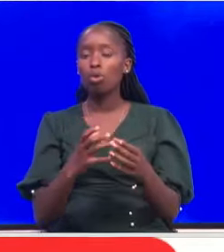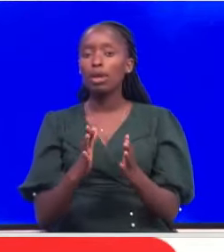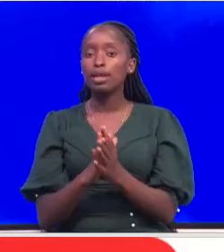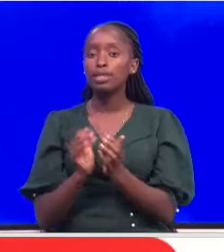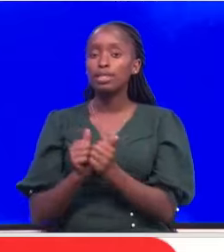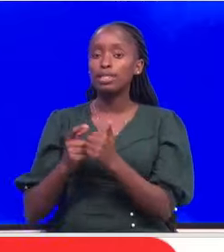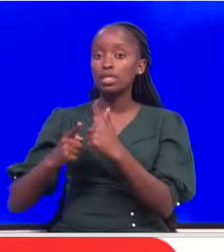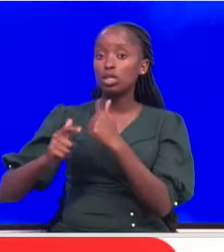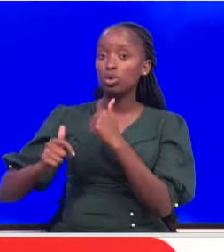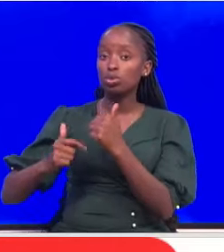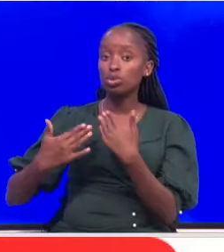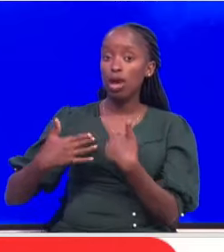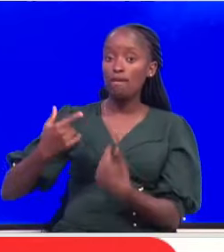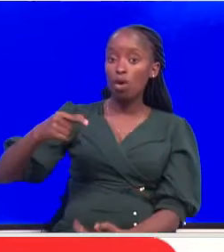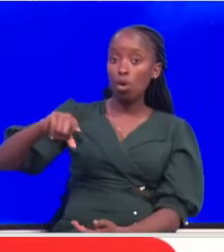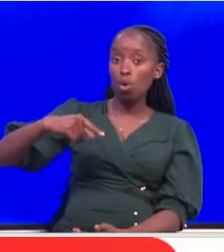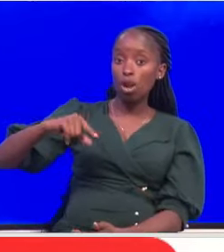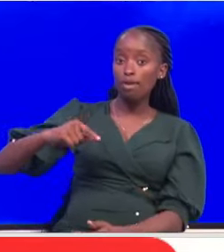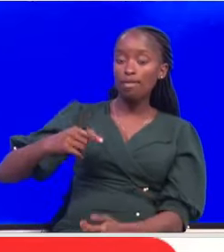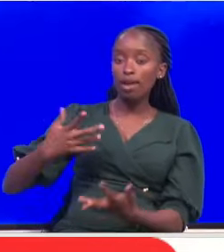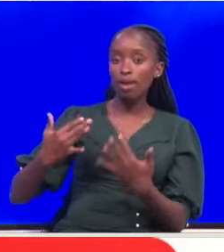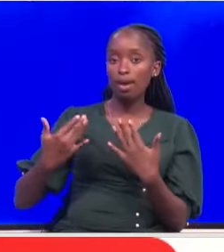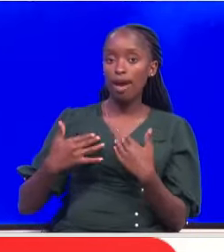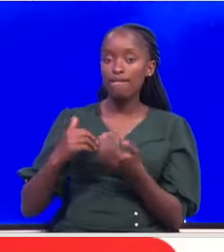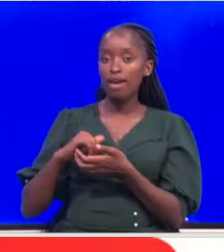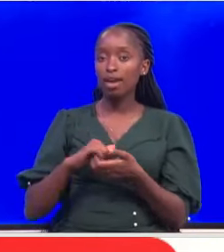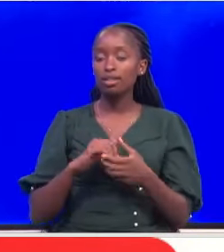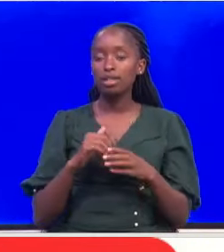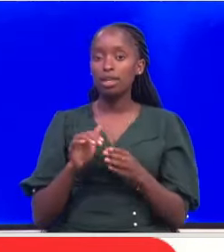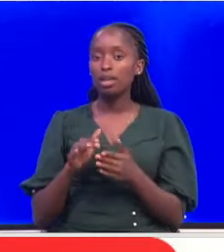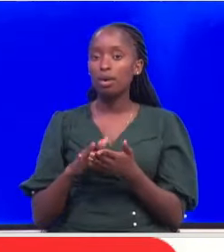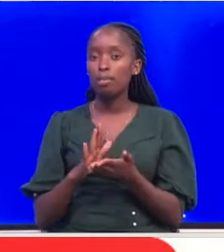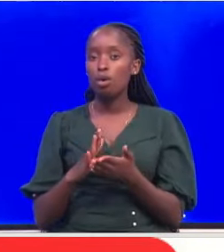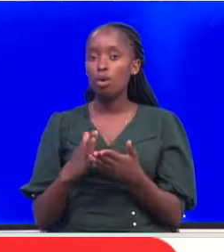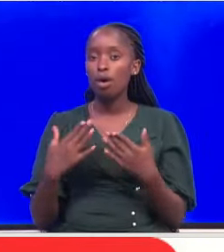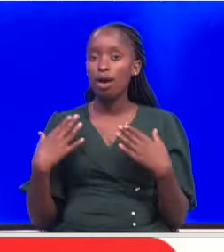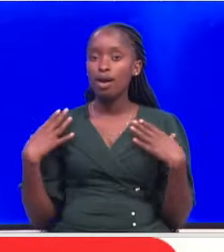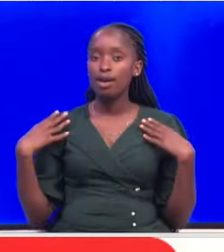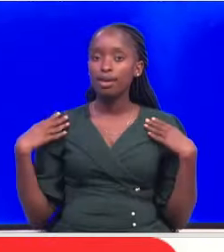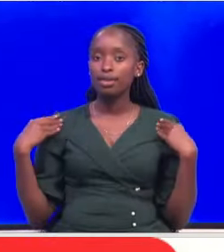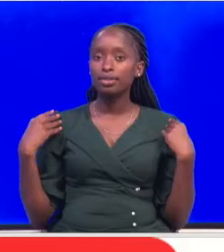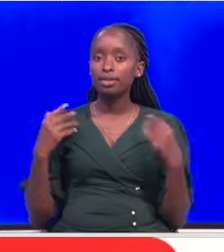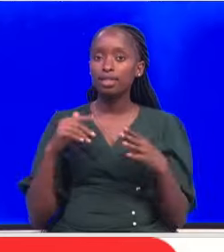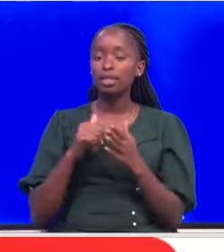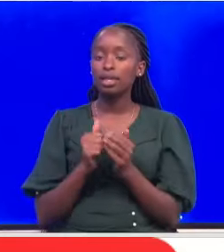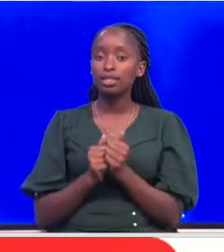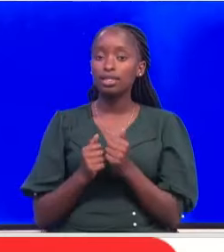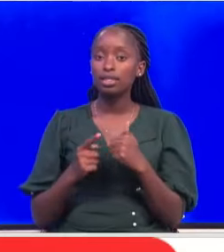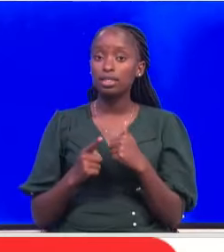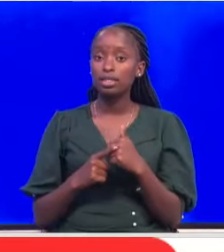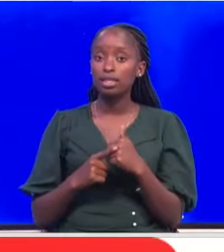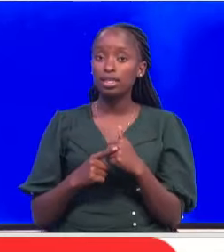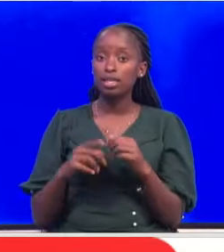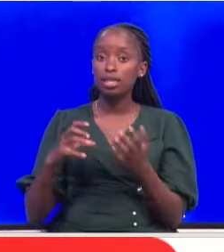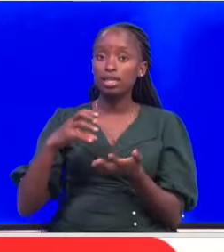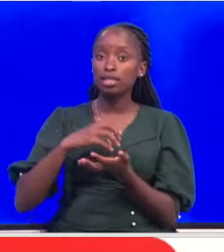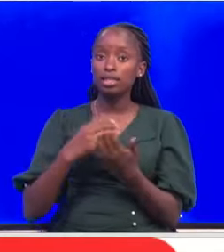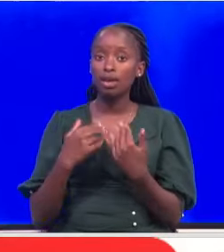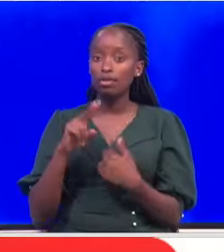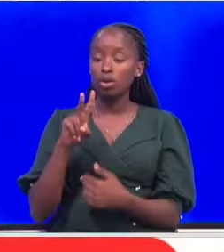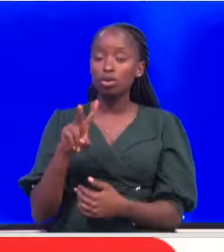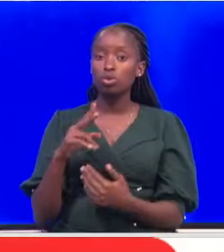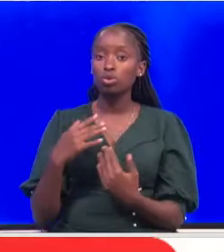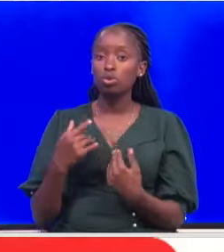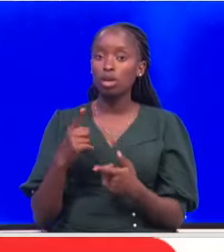which qualified are currently engaged in further rounds of the 16 knockout stage, with 2 already bundled out